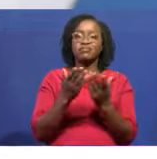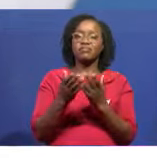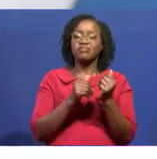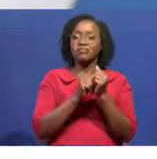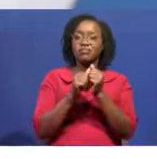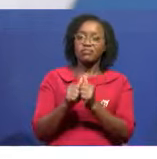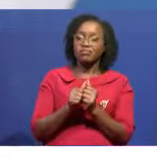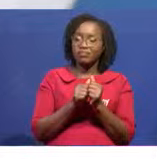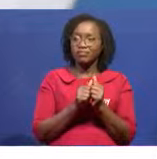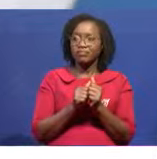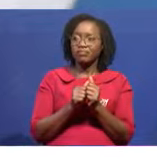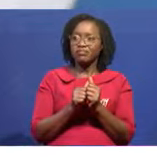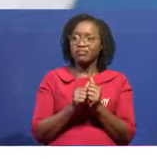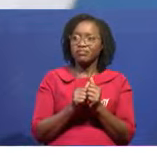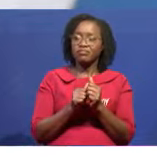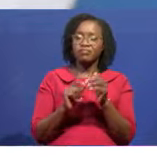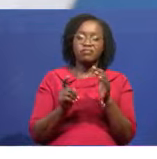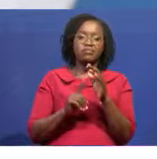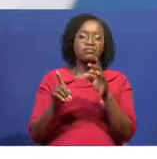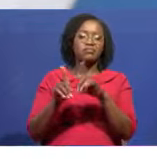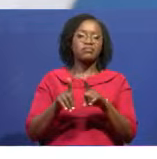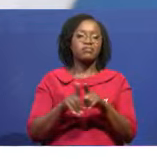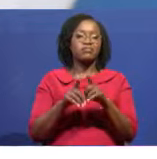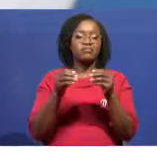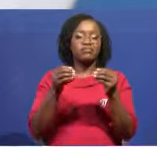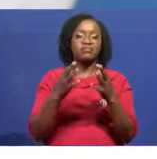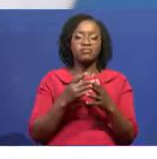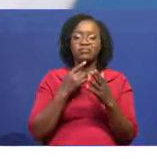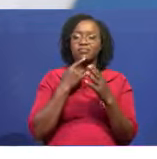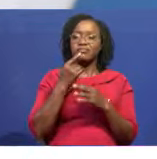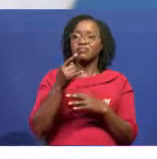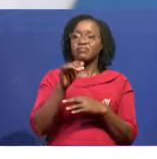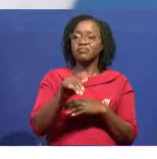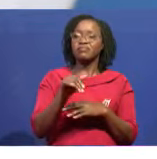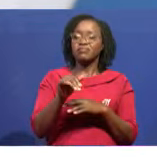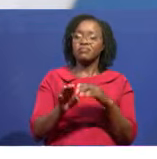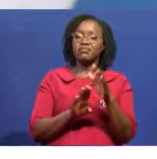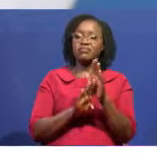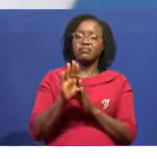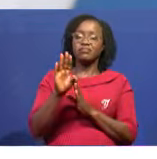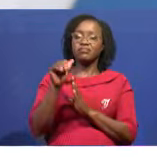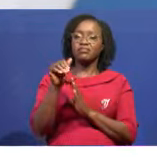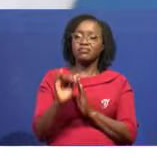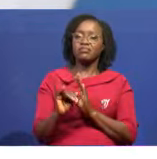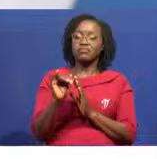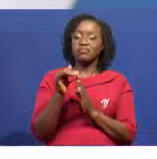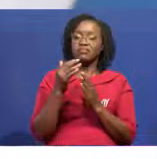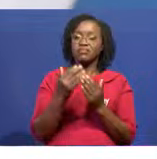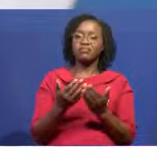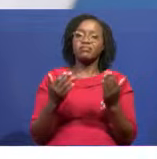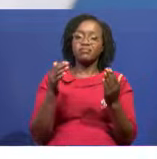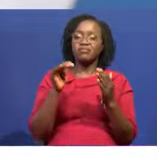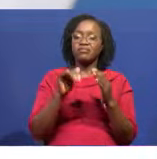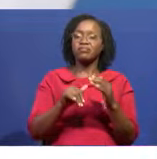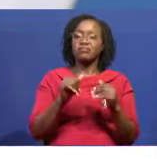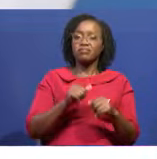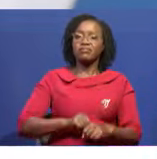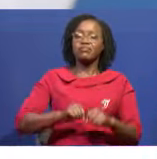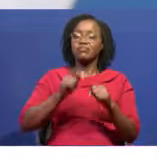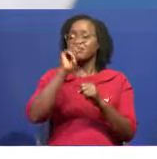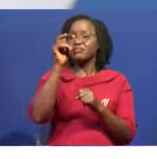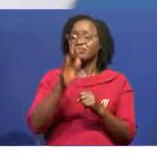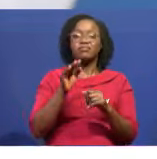together. Then the ministry has also given us an assurance that they're going to develop AI tools that will enable the Kenyan people